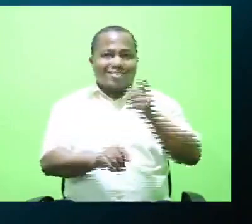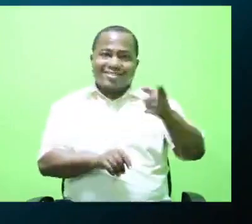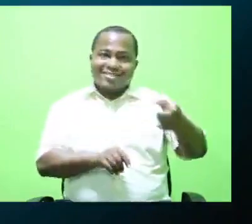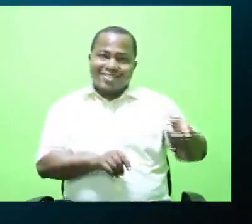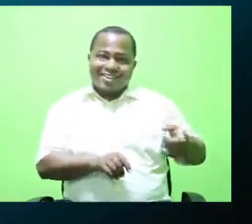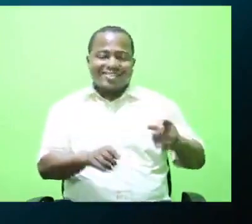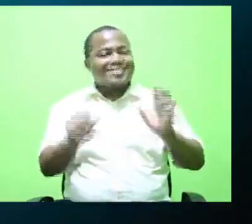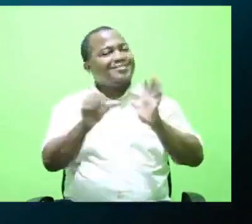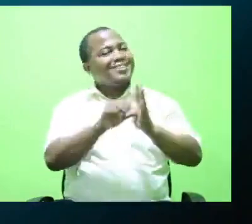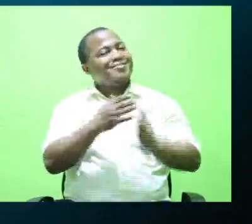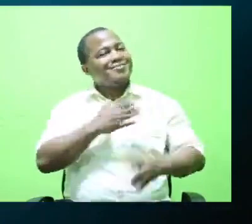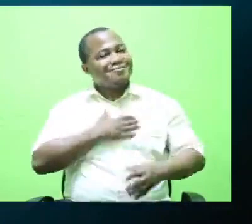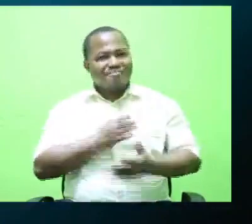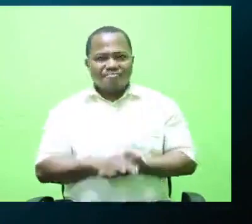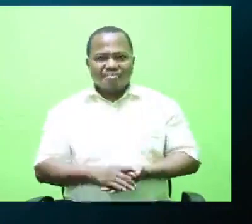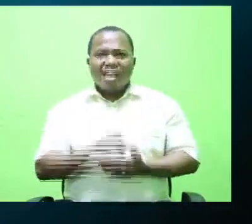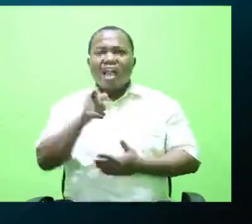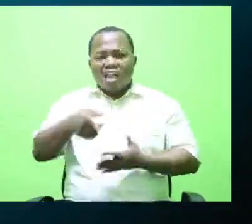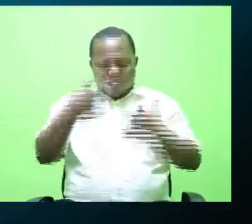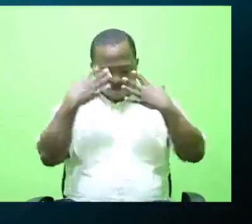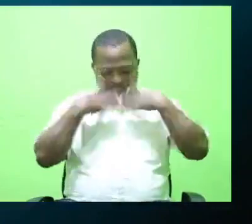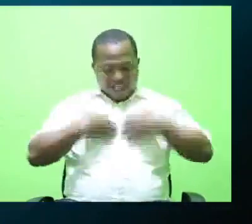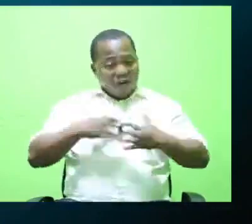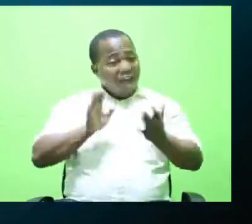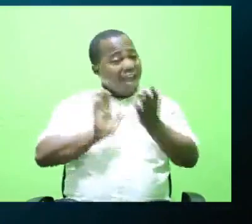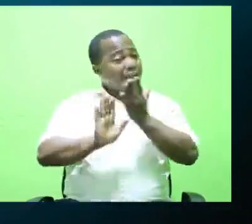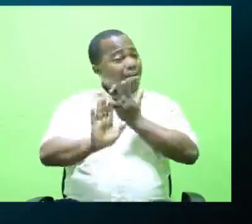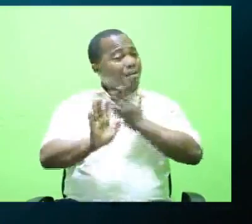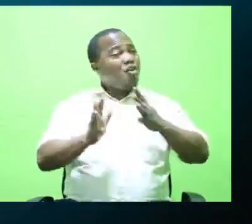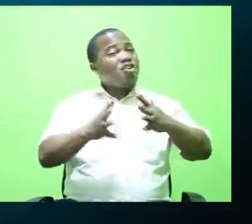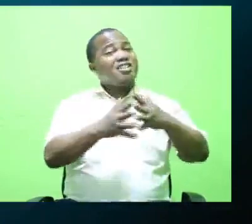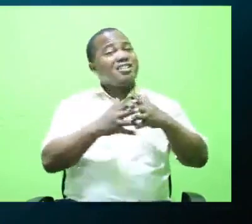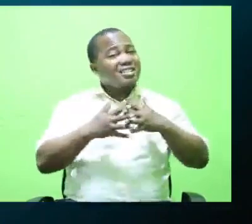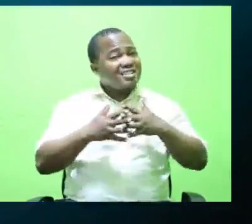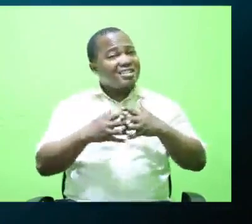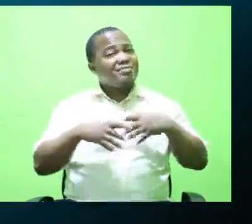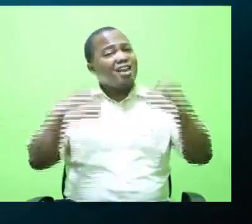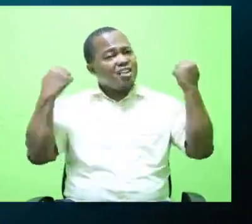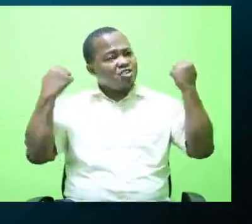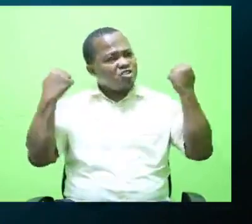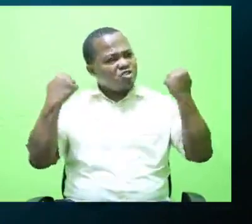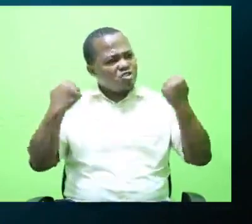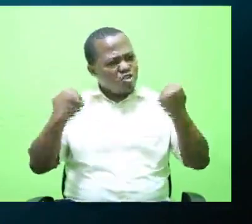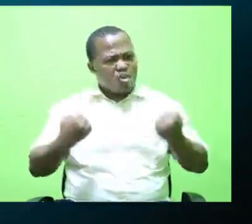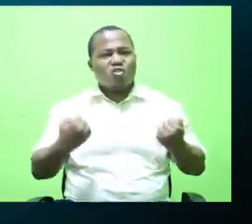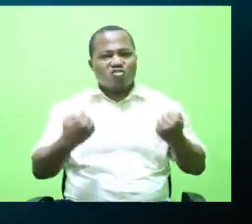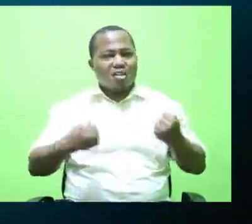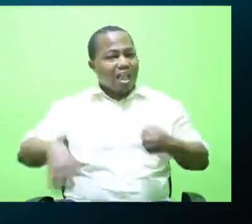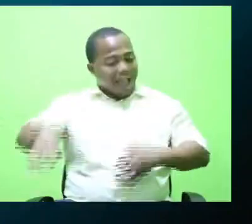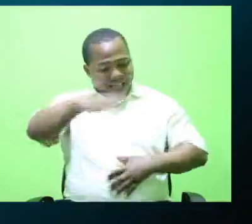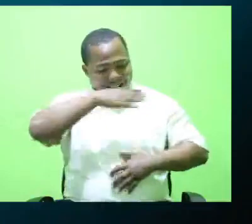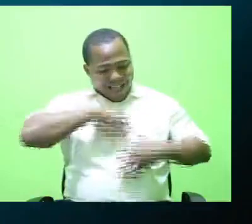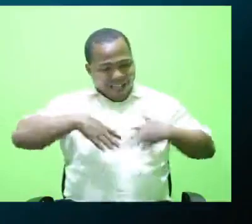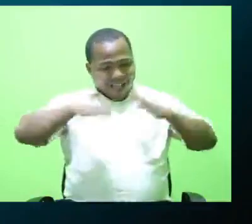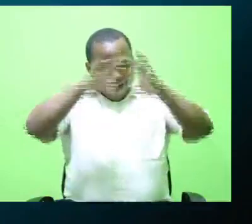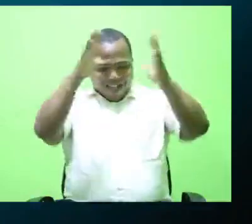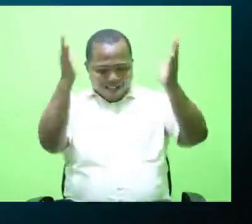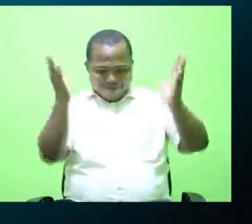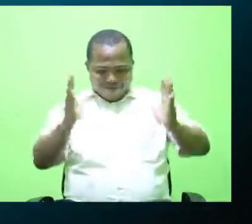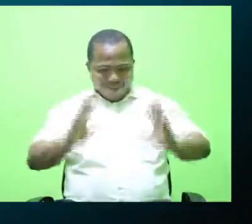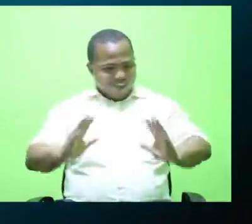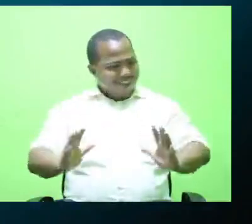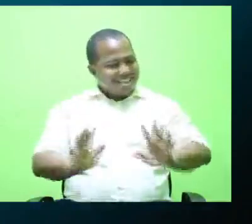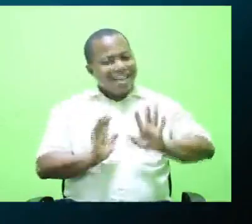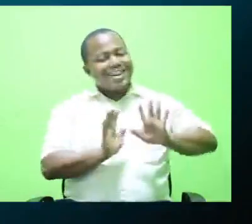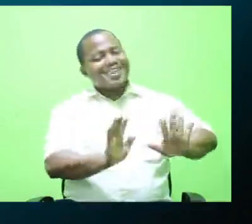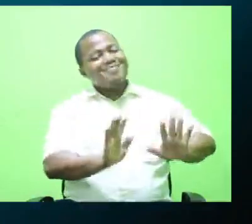my dears, if our immune system is strong, our body